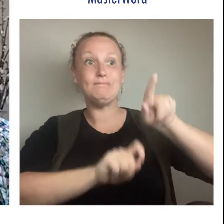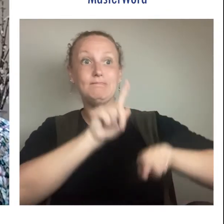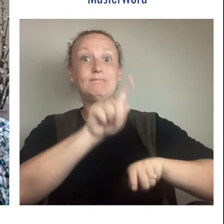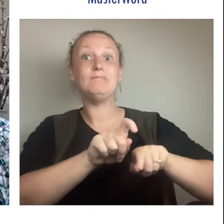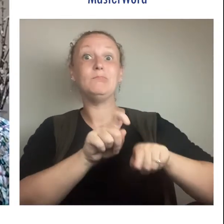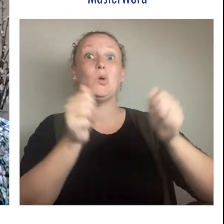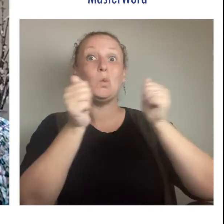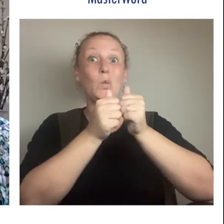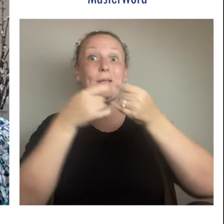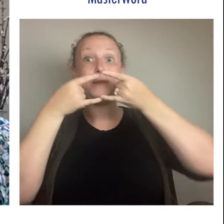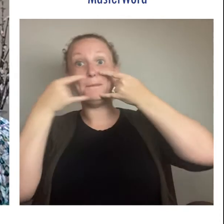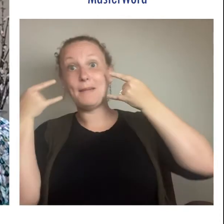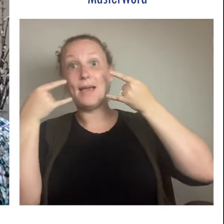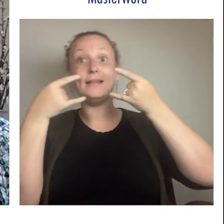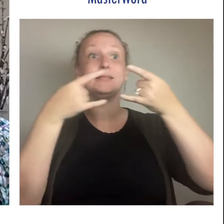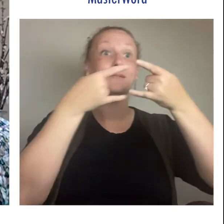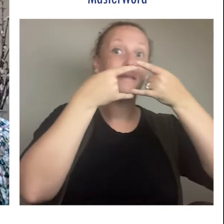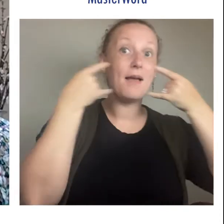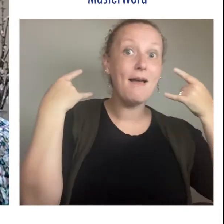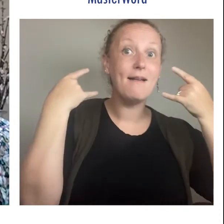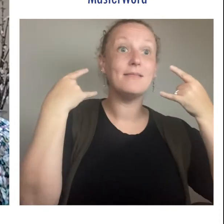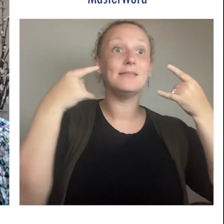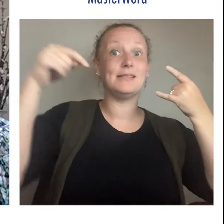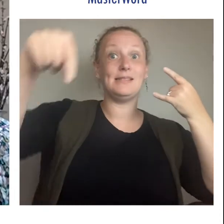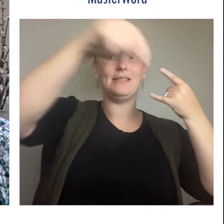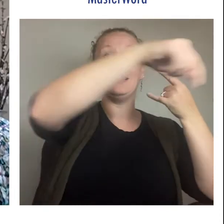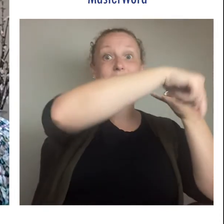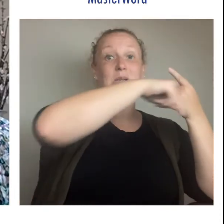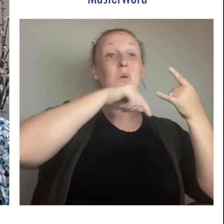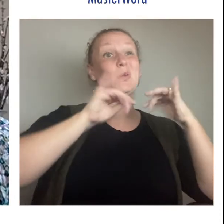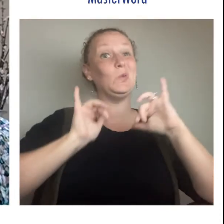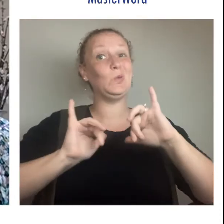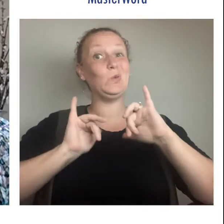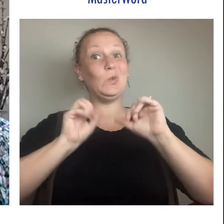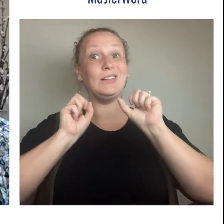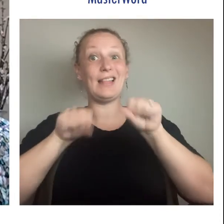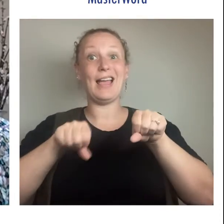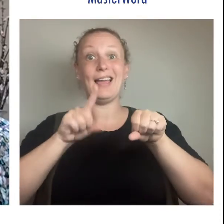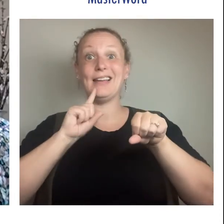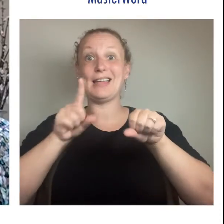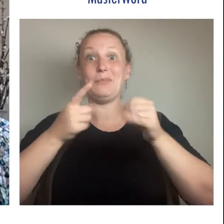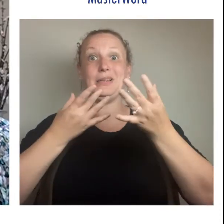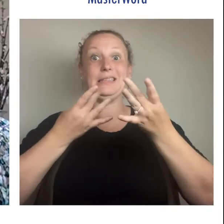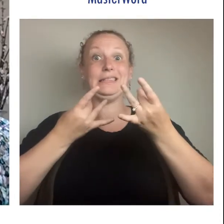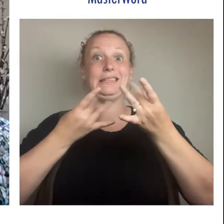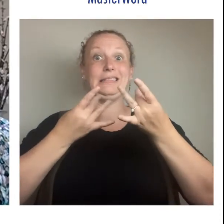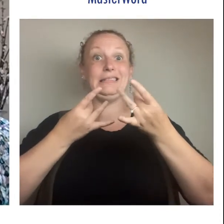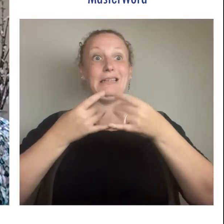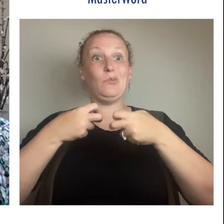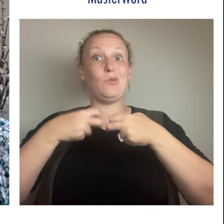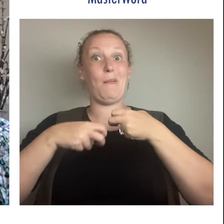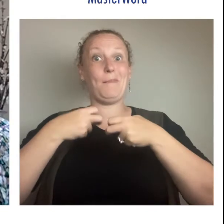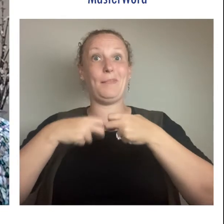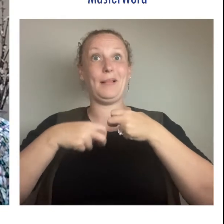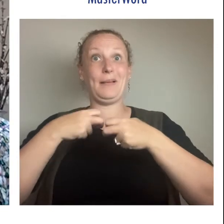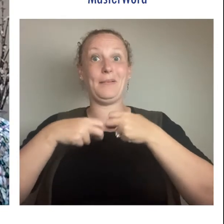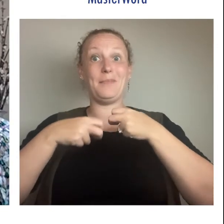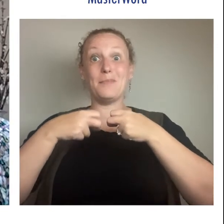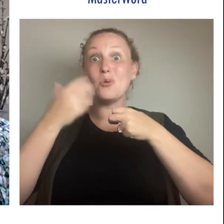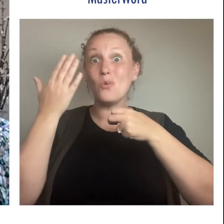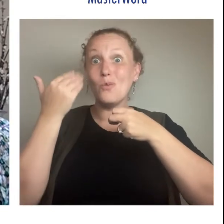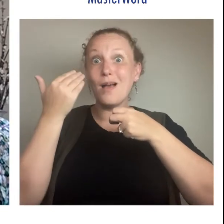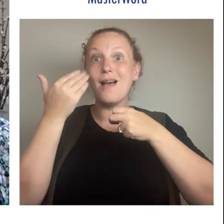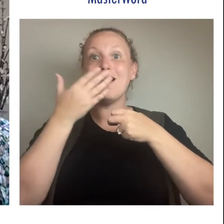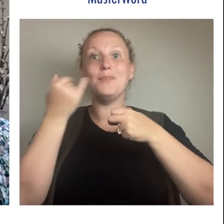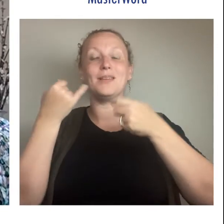on, there's actually been that could be problematic now that I've looked into it, because you